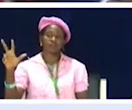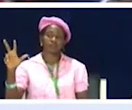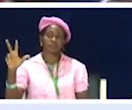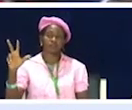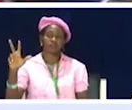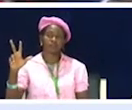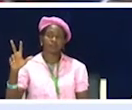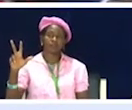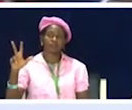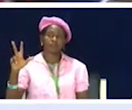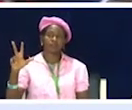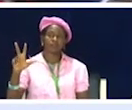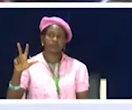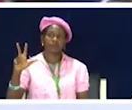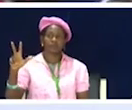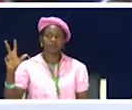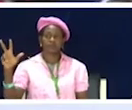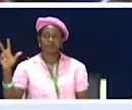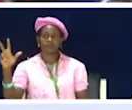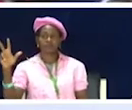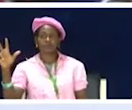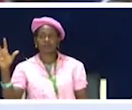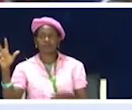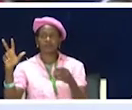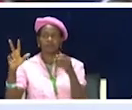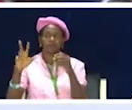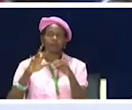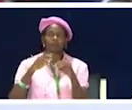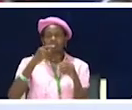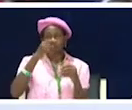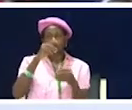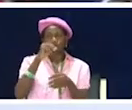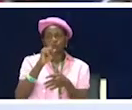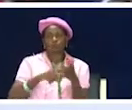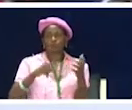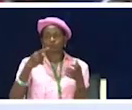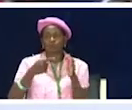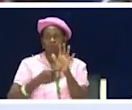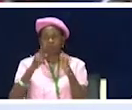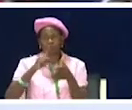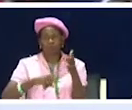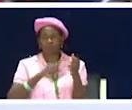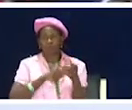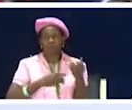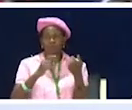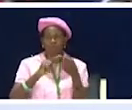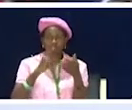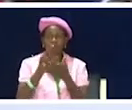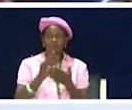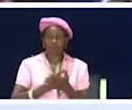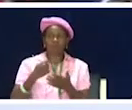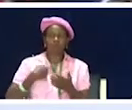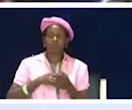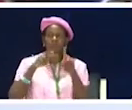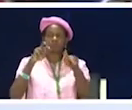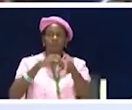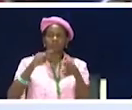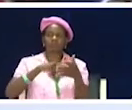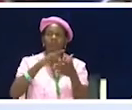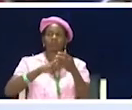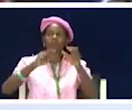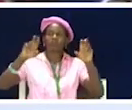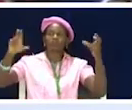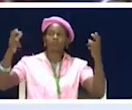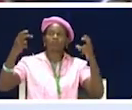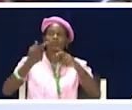because there's a lot to be discussed here. We can look at this topic from the point of